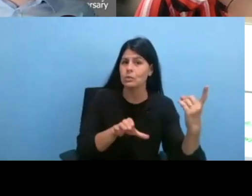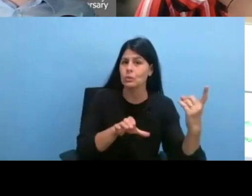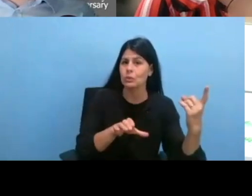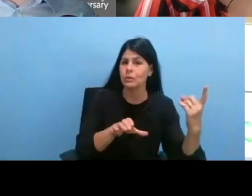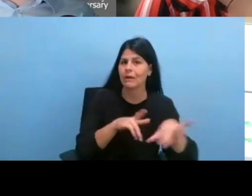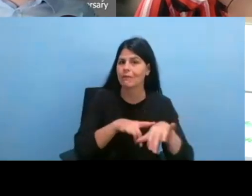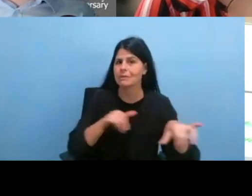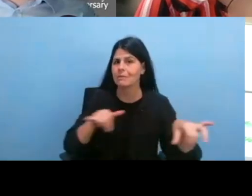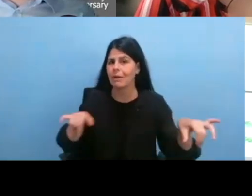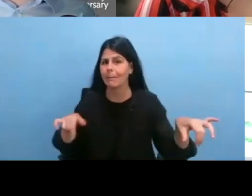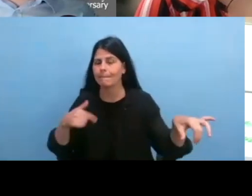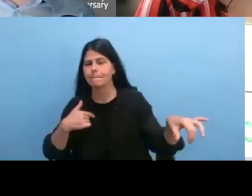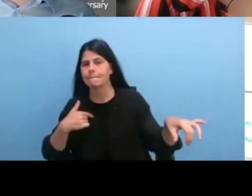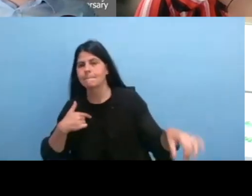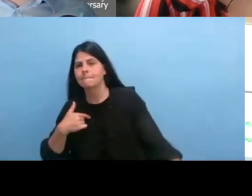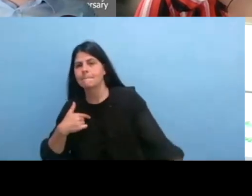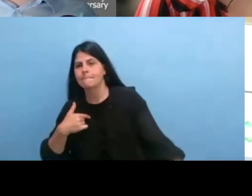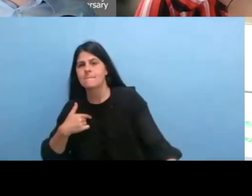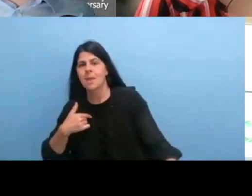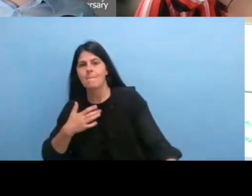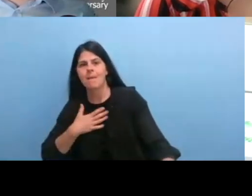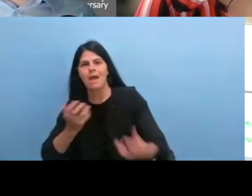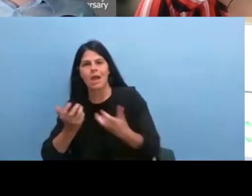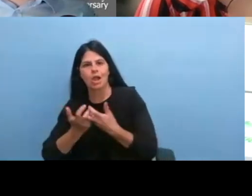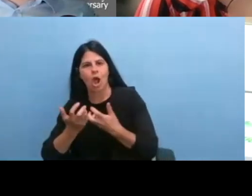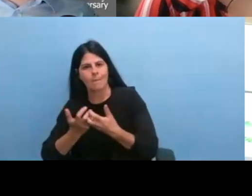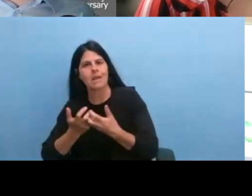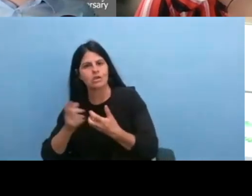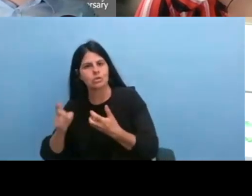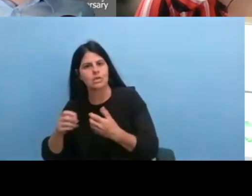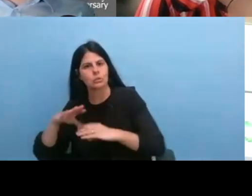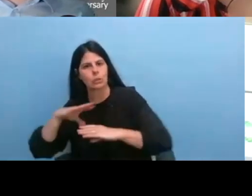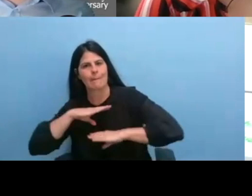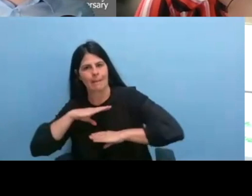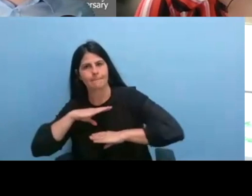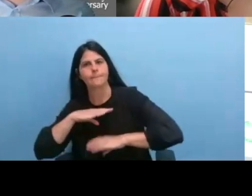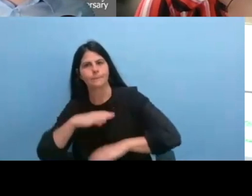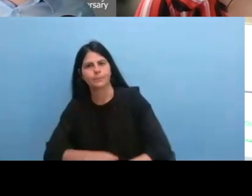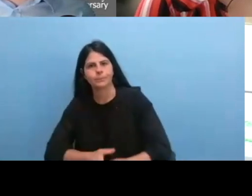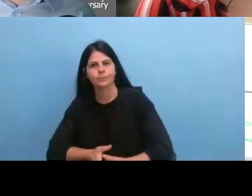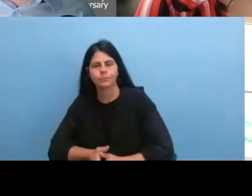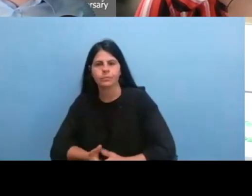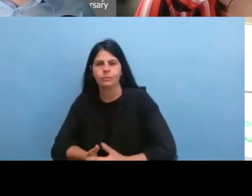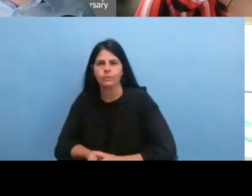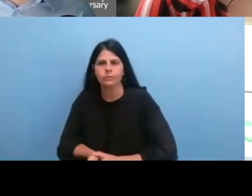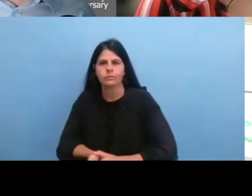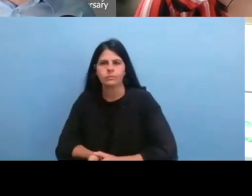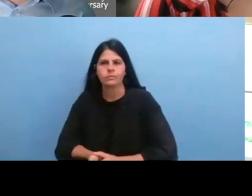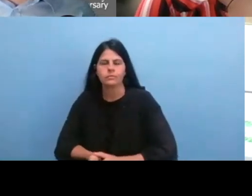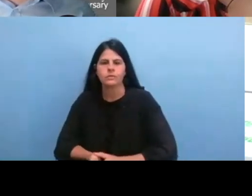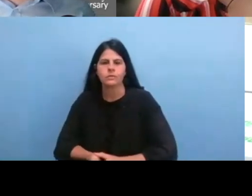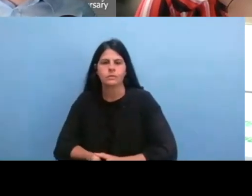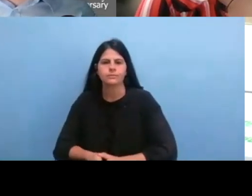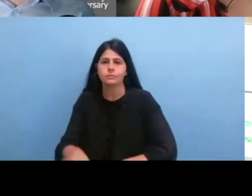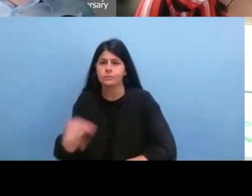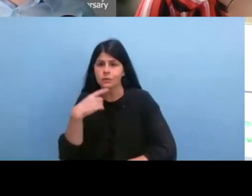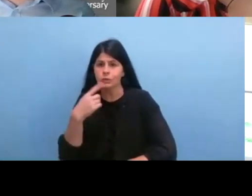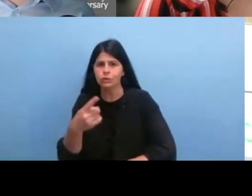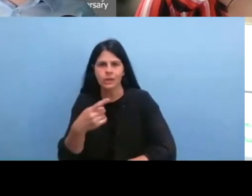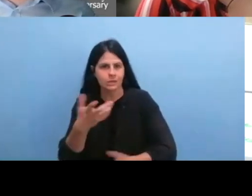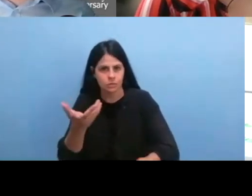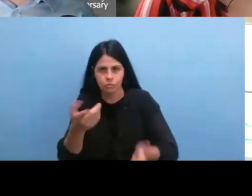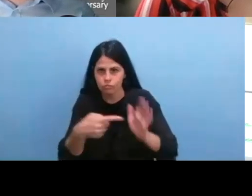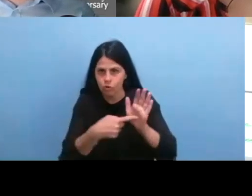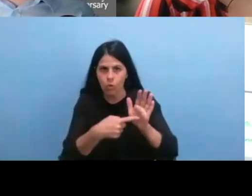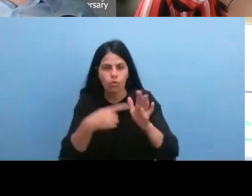my accommodation needs are met. And so I guess I say that to illustrate that creative thinking